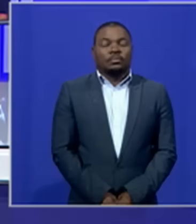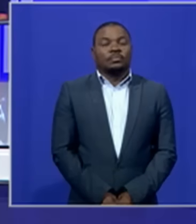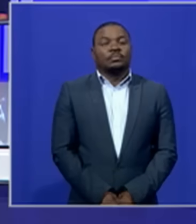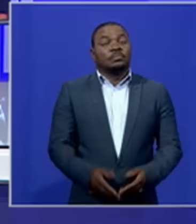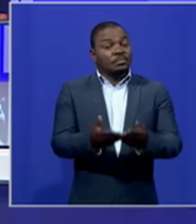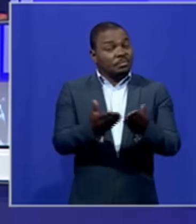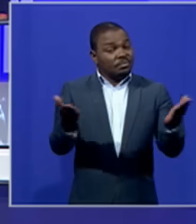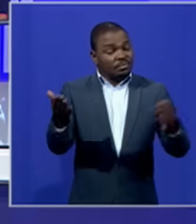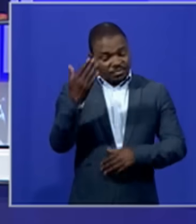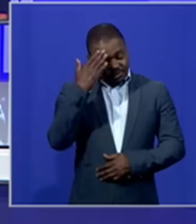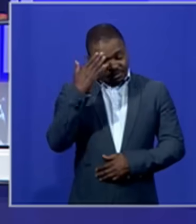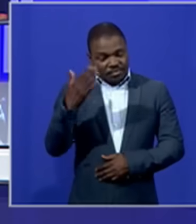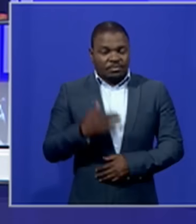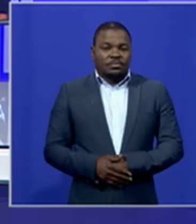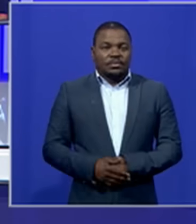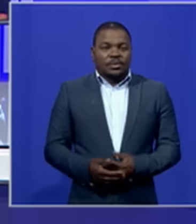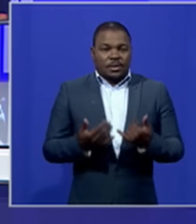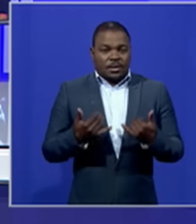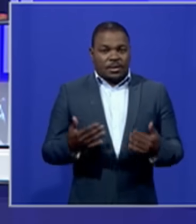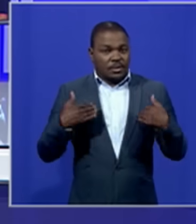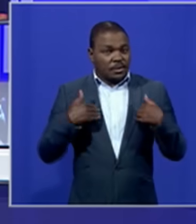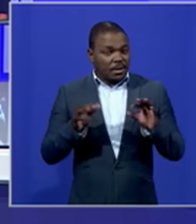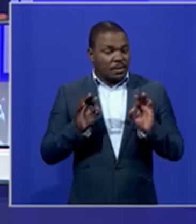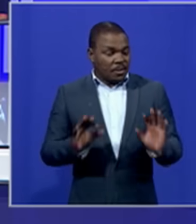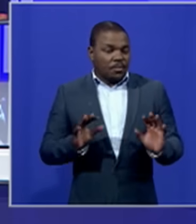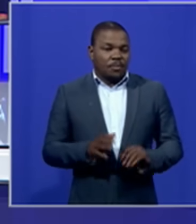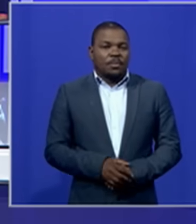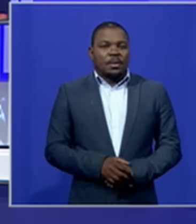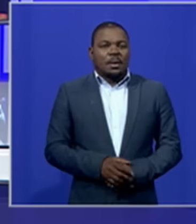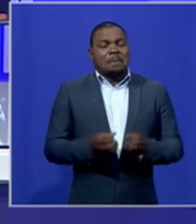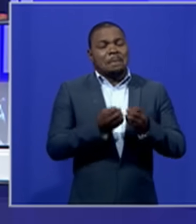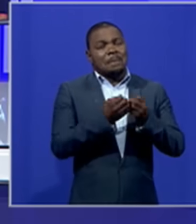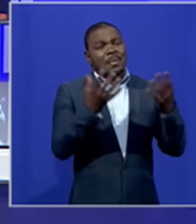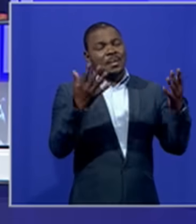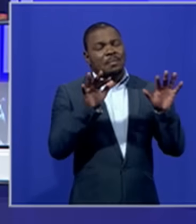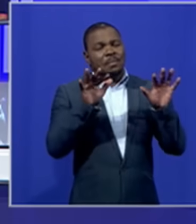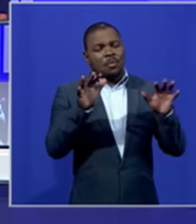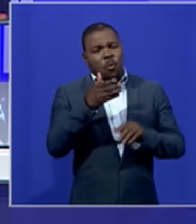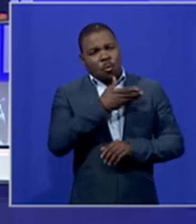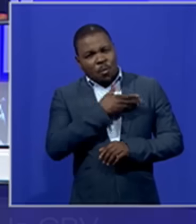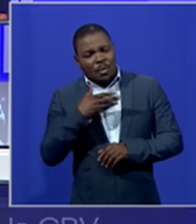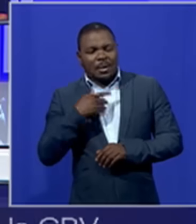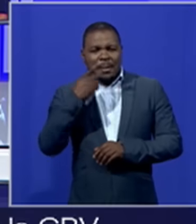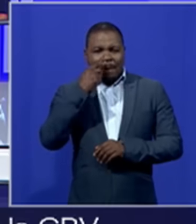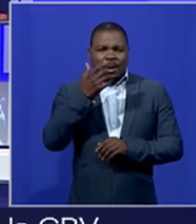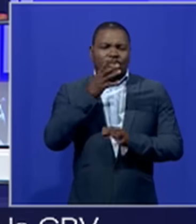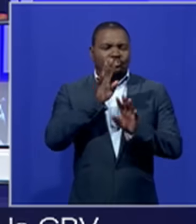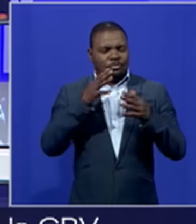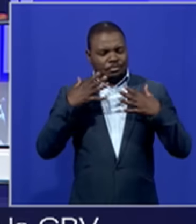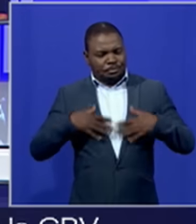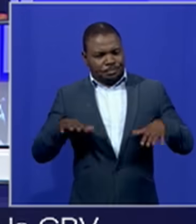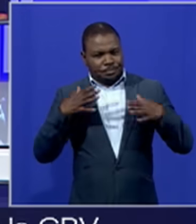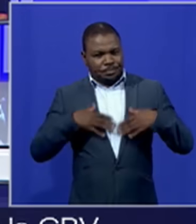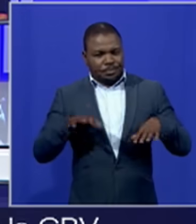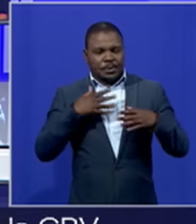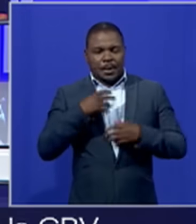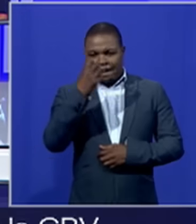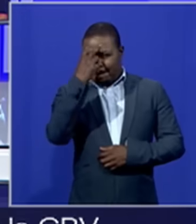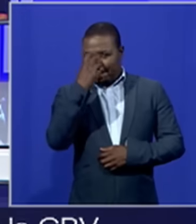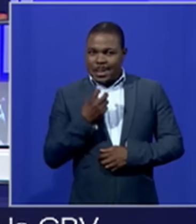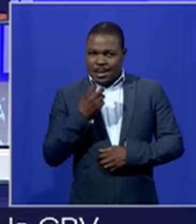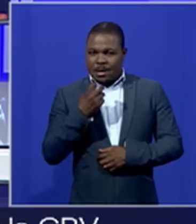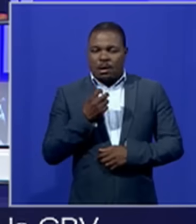Mothoetso madume tsa segonjono re di simolola ka gore diketekete tsa banna le basadi ba ba neng ba kgabile ka diaparo tsa mmala o